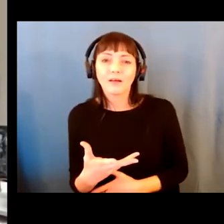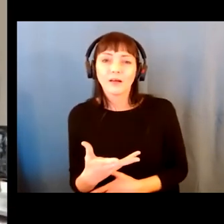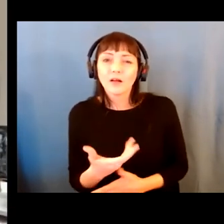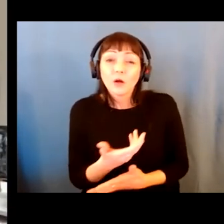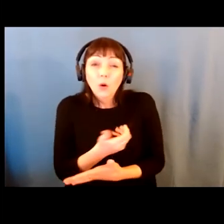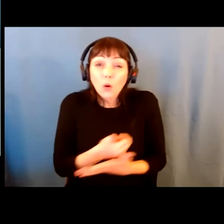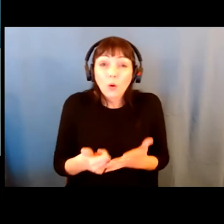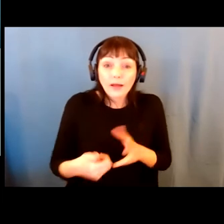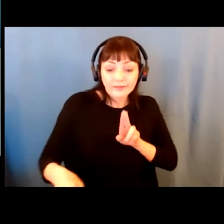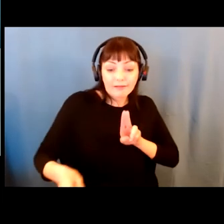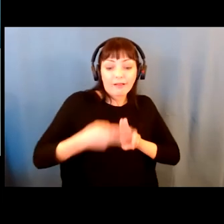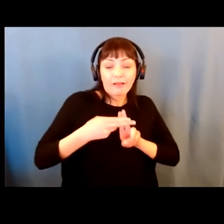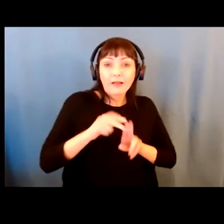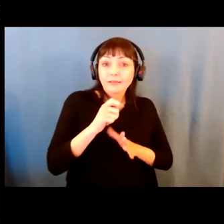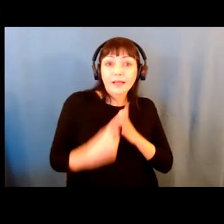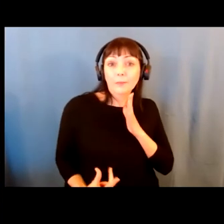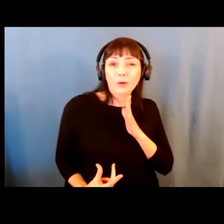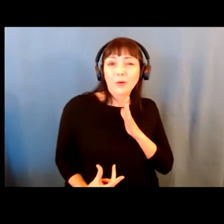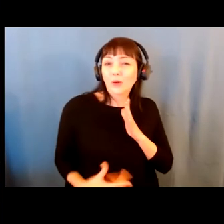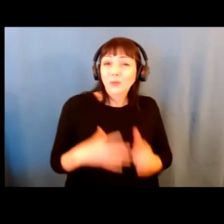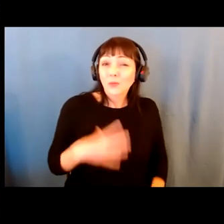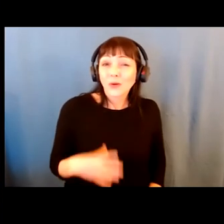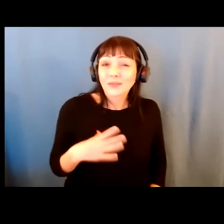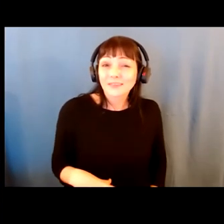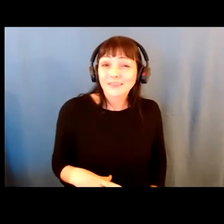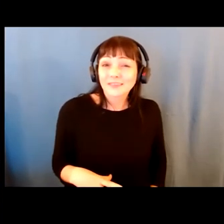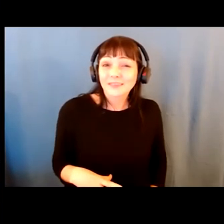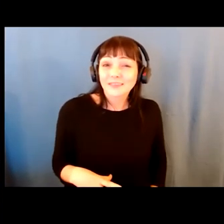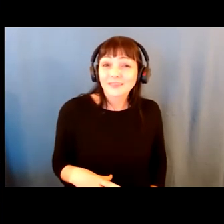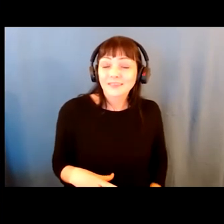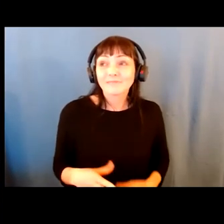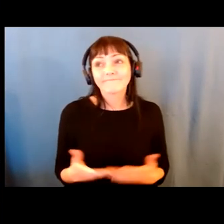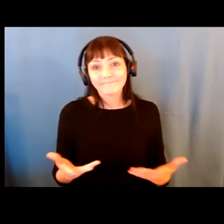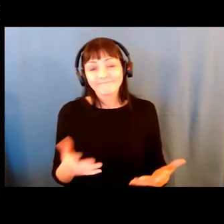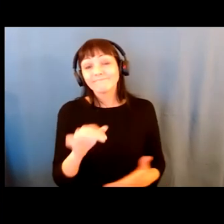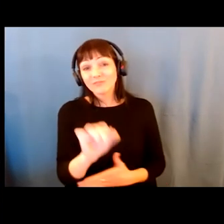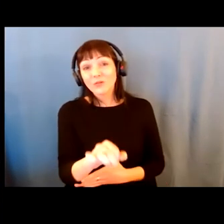I don't always want to be that, like, you know. Constantly on duty, aren't we? I